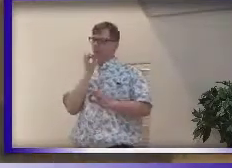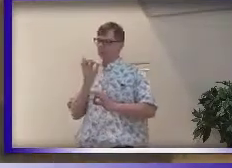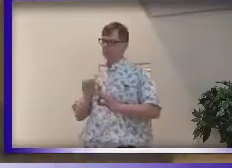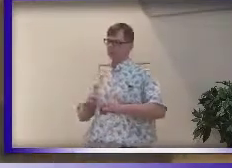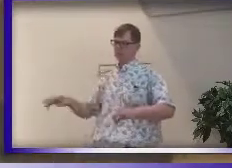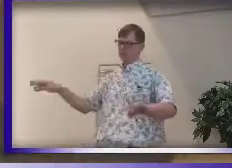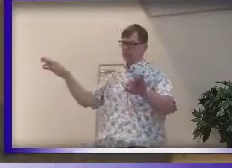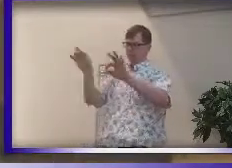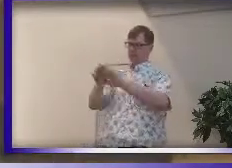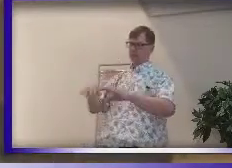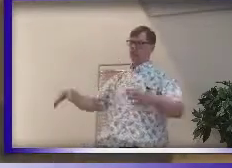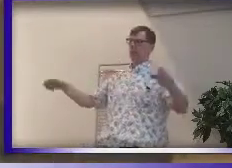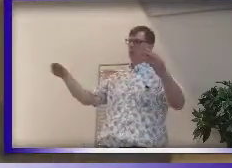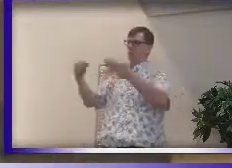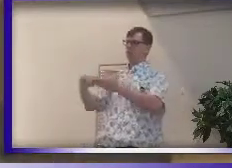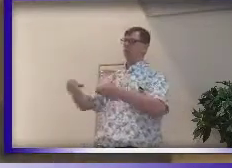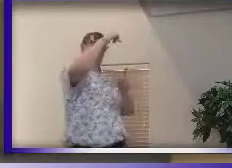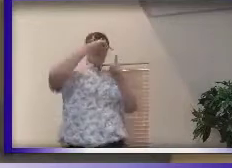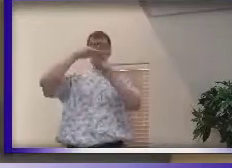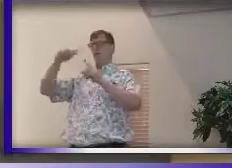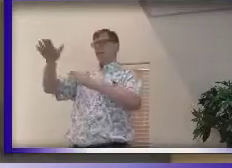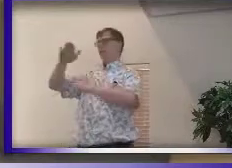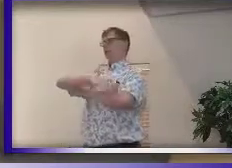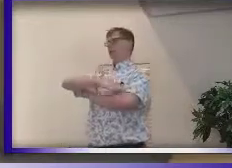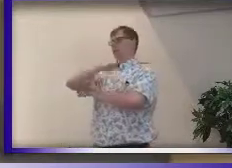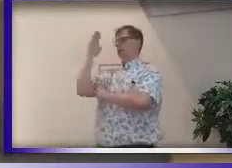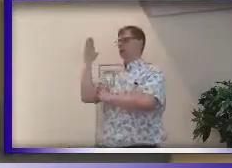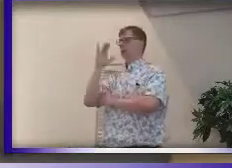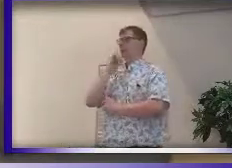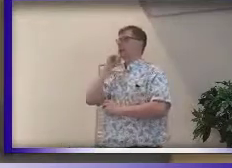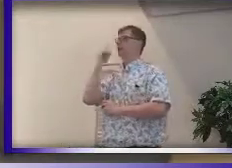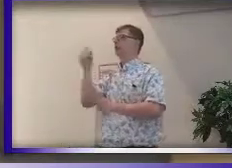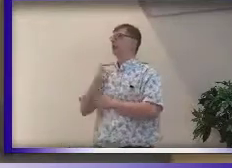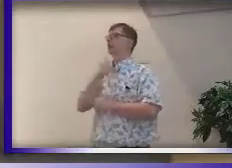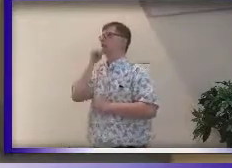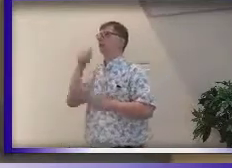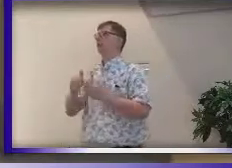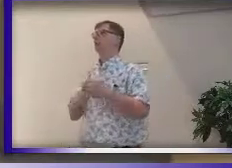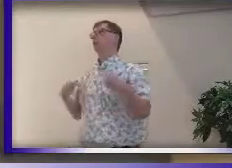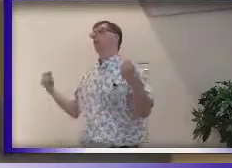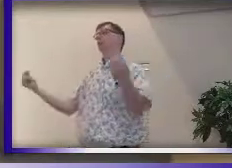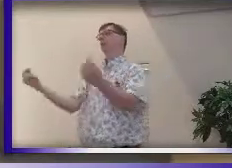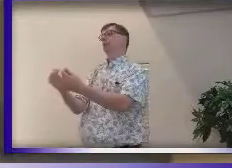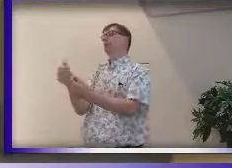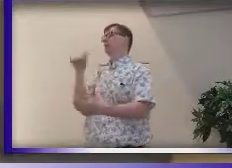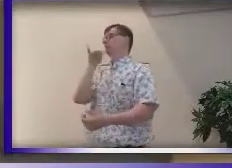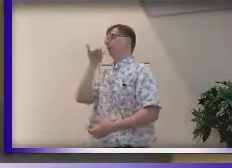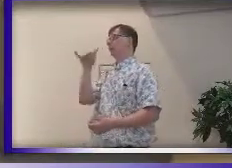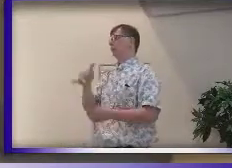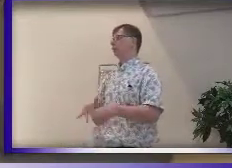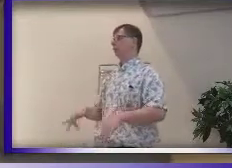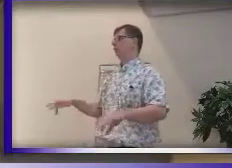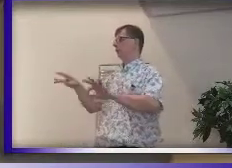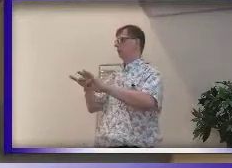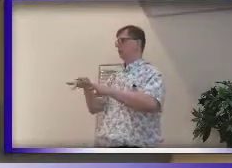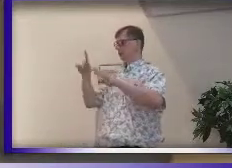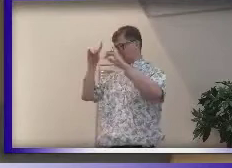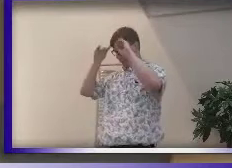serious? Because I guarantee you there would not be a second date, pun intended.